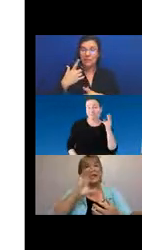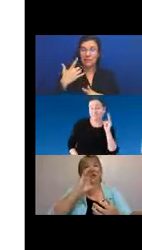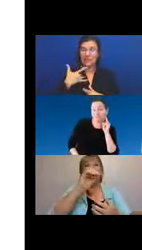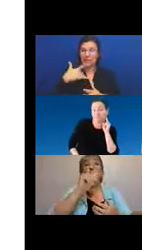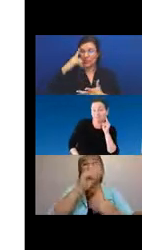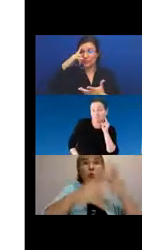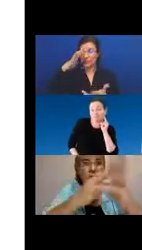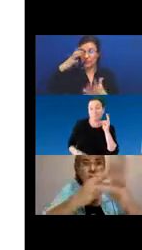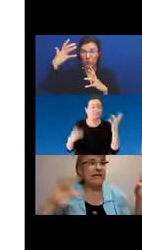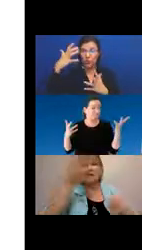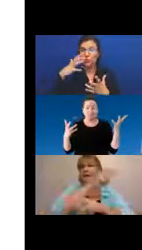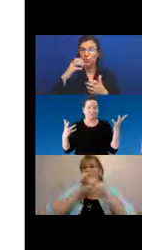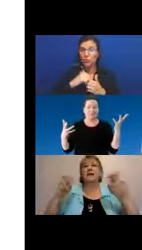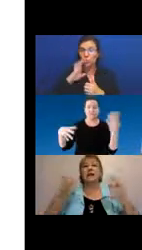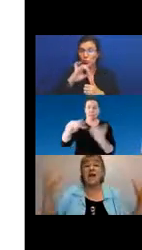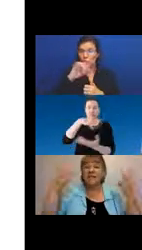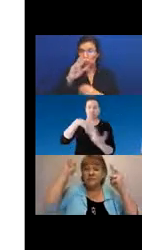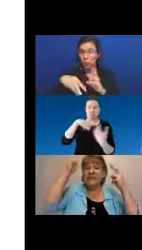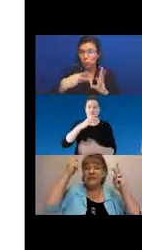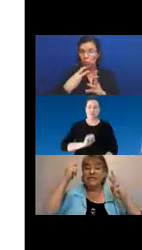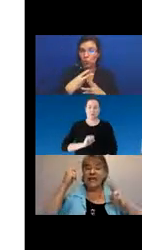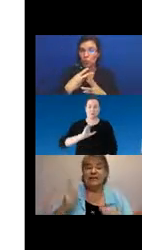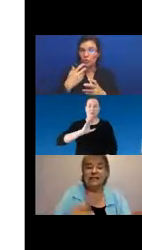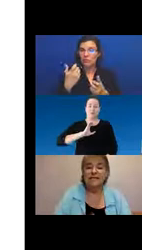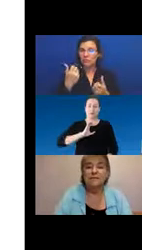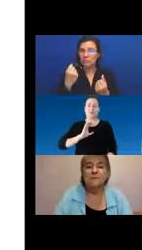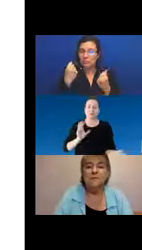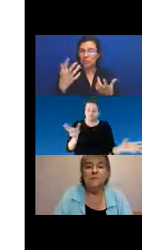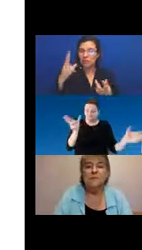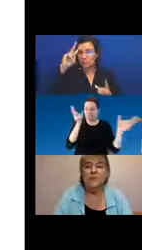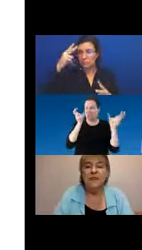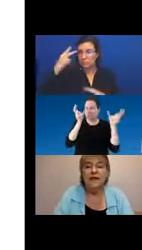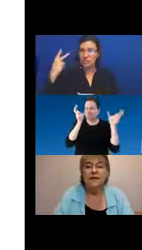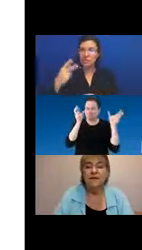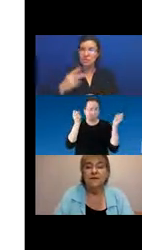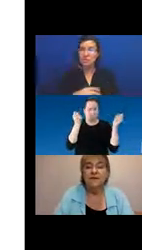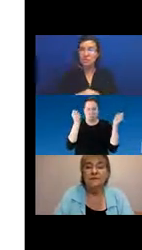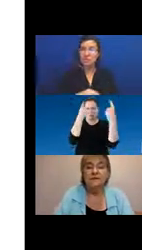confusing, and CODA world, and a lot of misunderstandings.